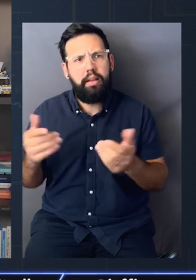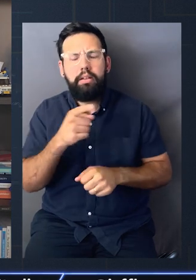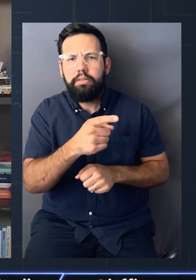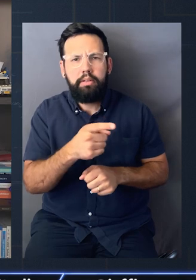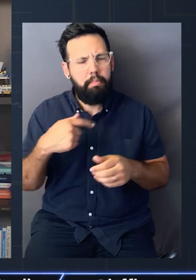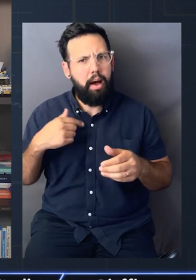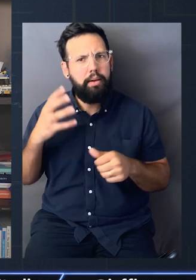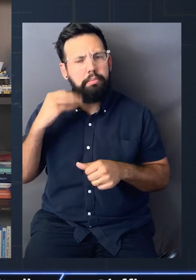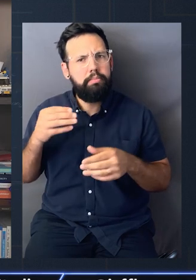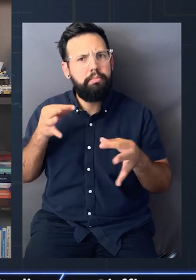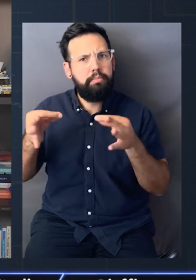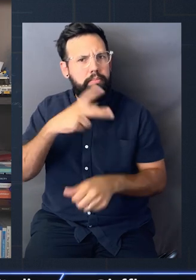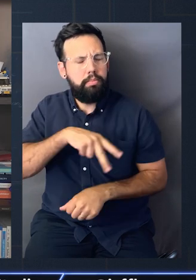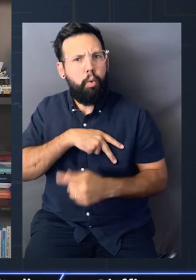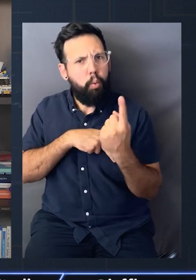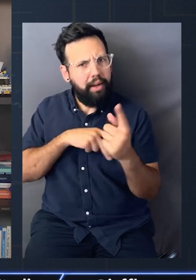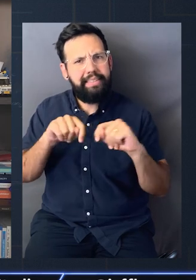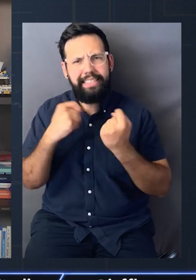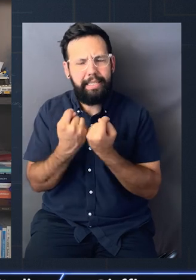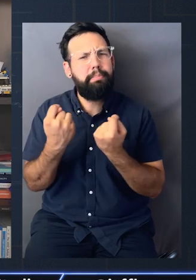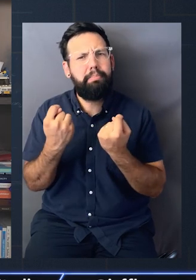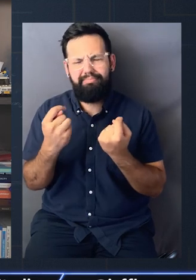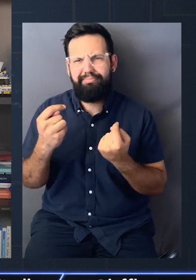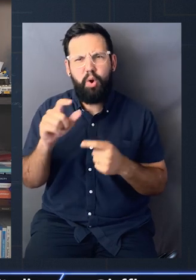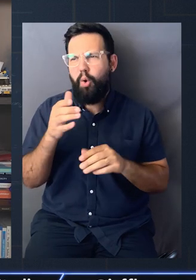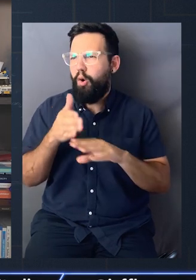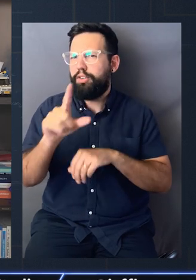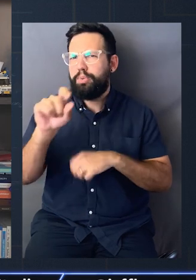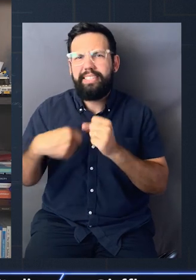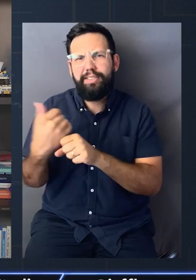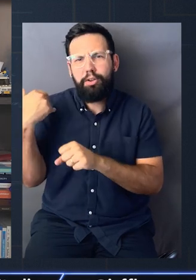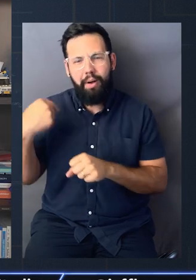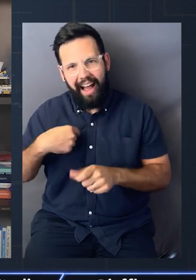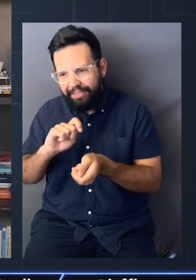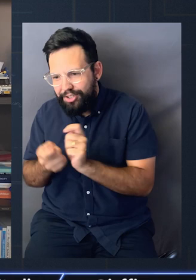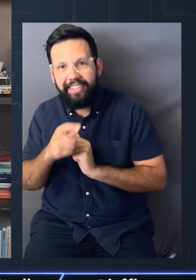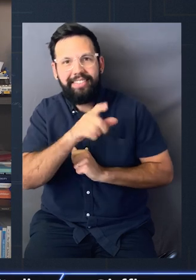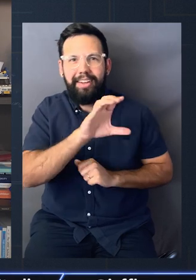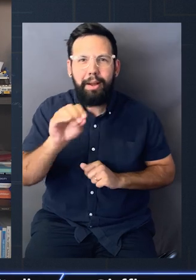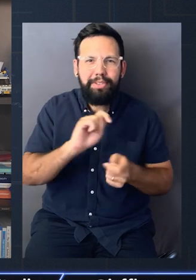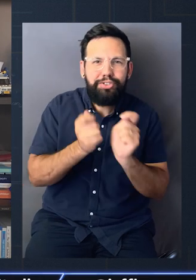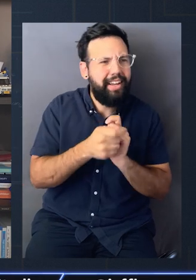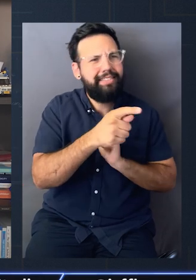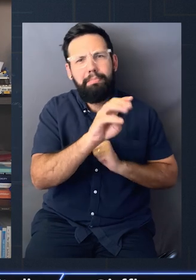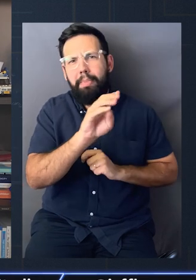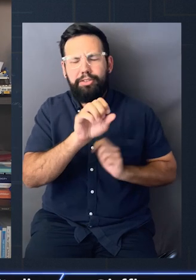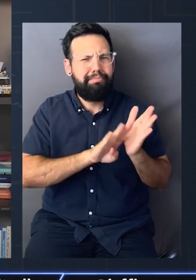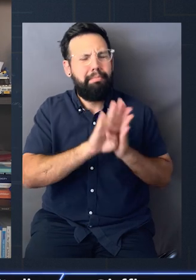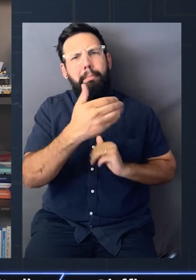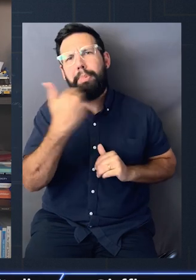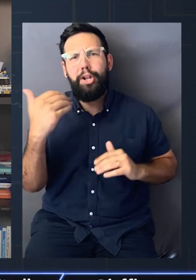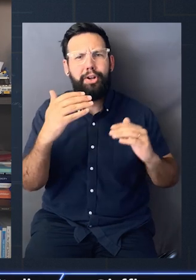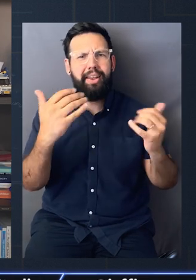team. It was well over 20 years ago. I've changed. The company's changed. Everything's different. It's obviously really better